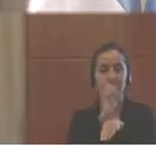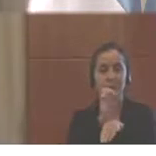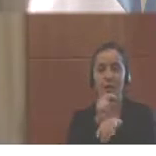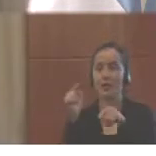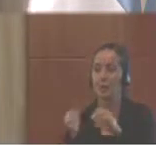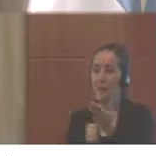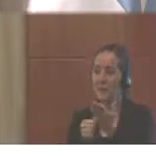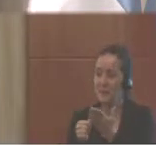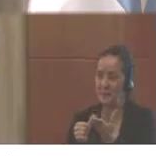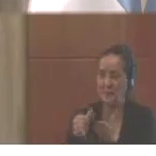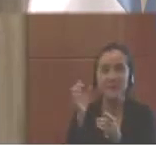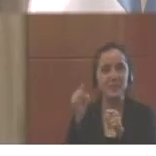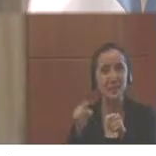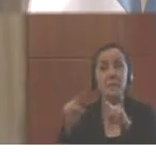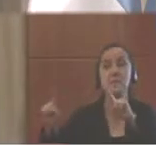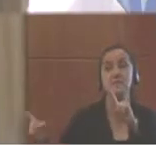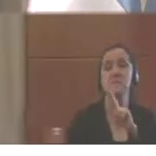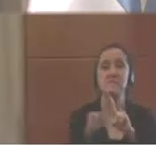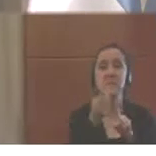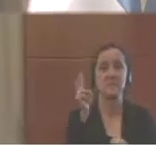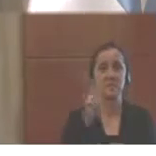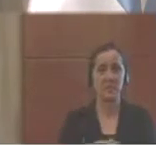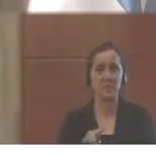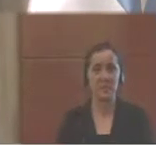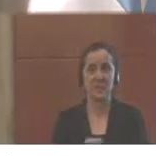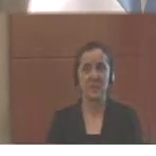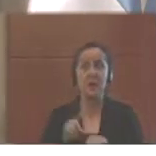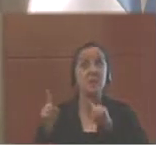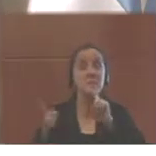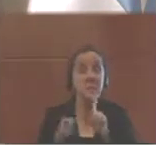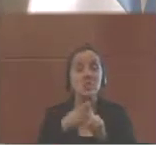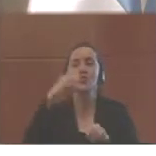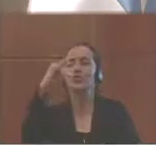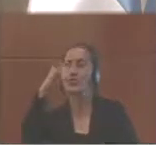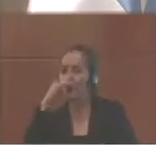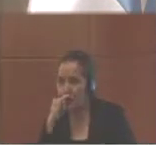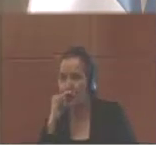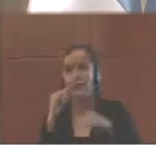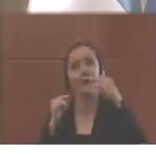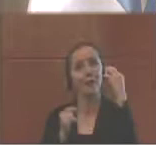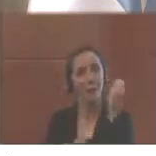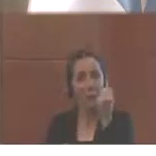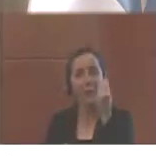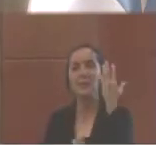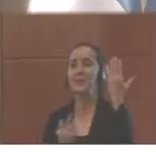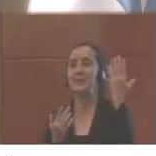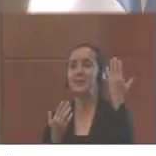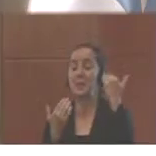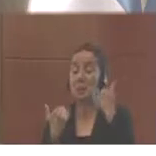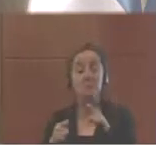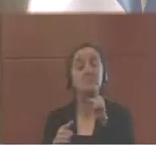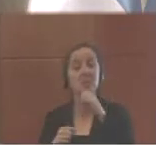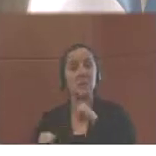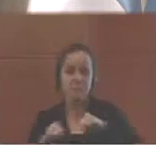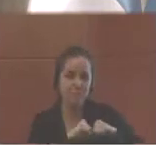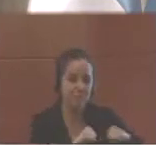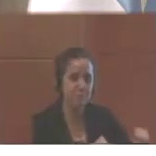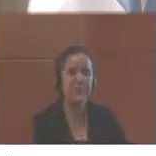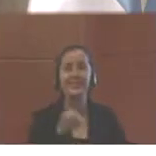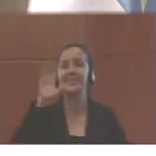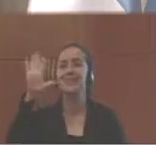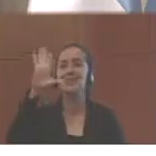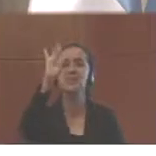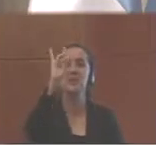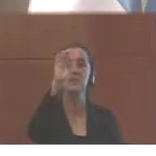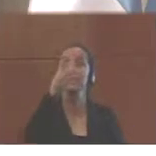the strategy and Madam Minister to allow for allowing us for the first time an active participation of children, girls,